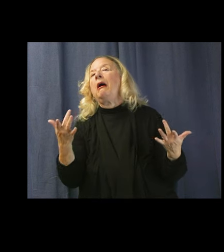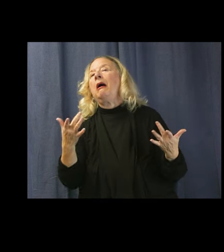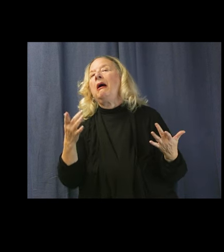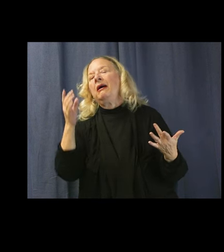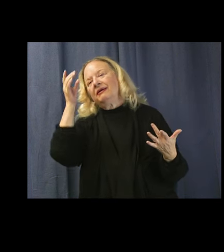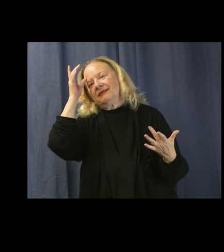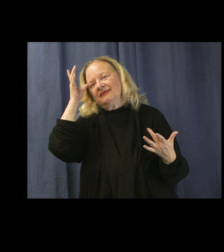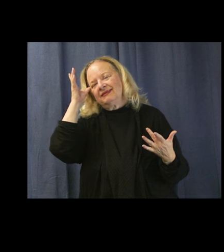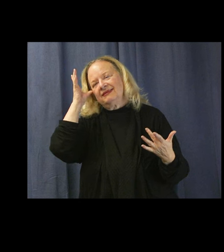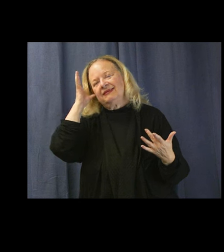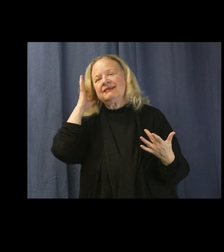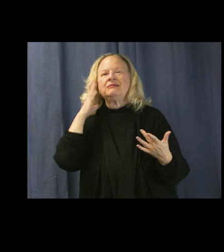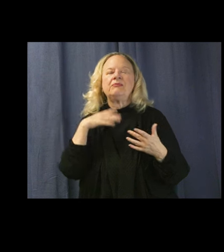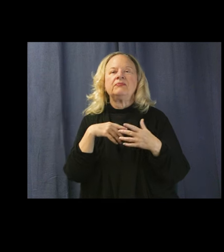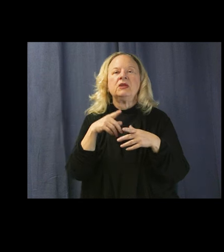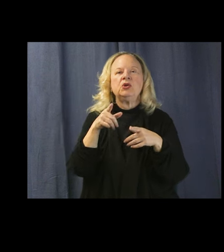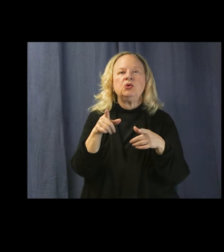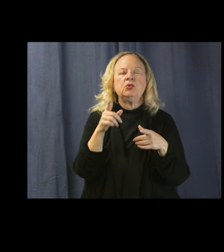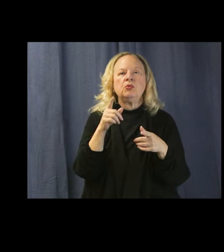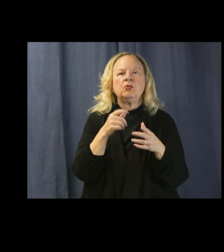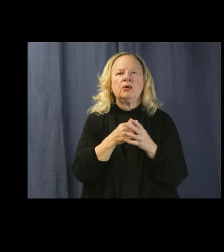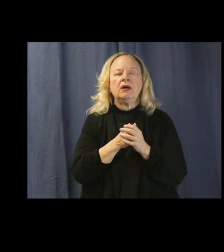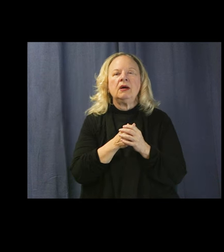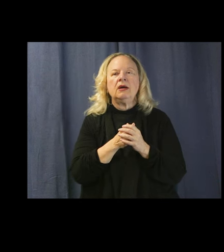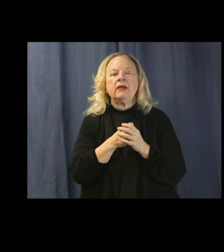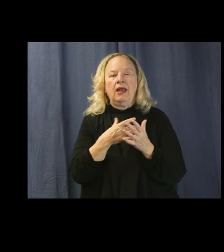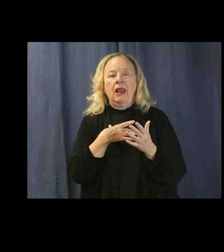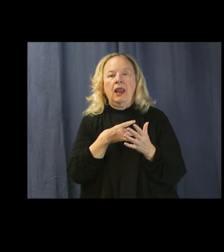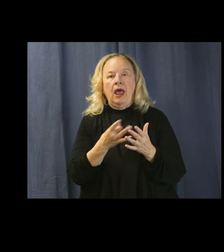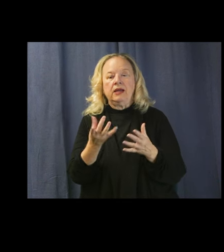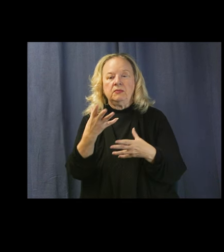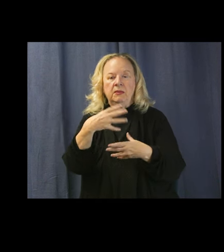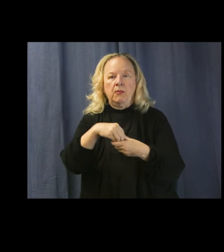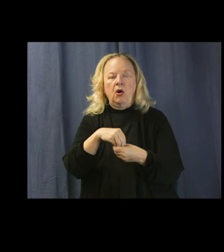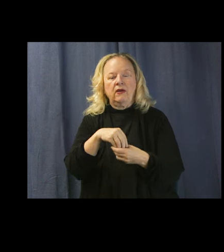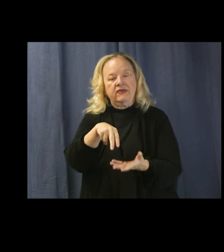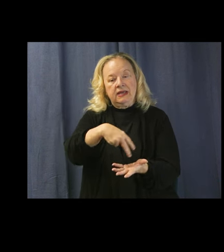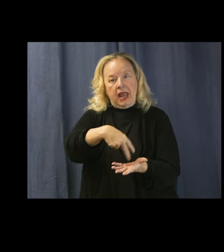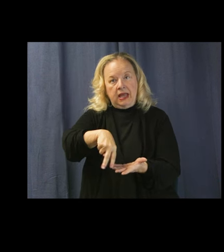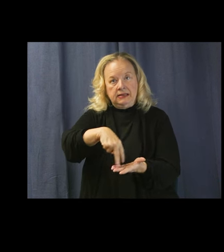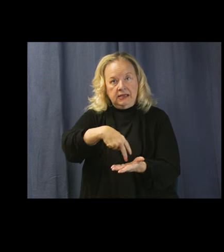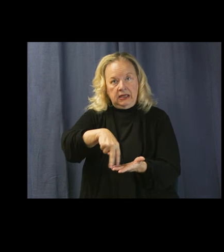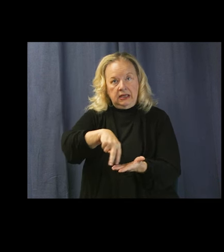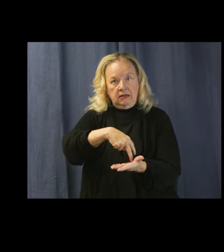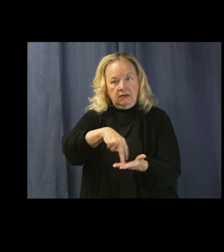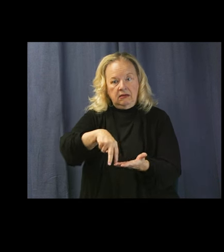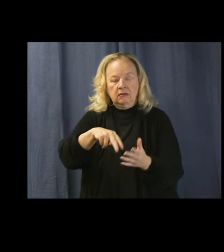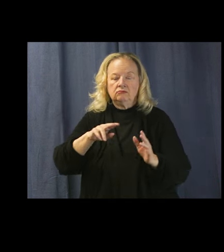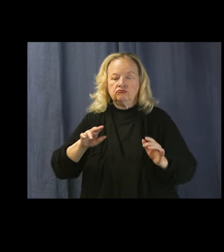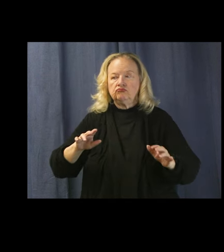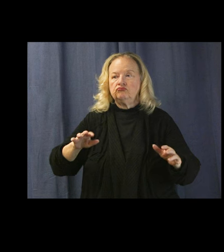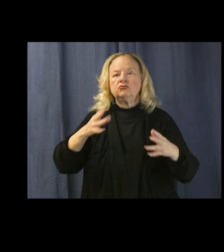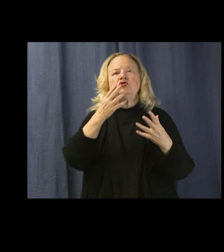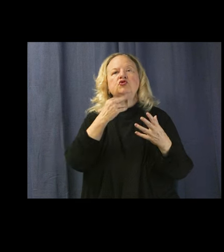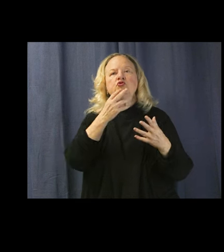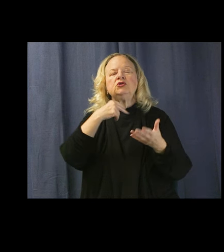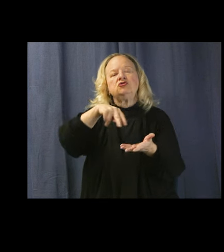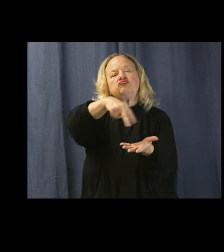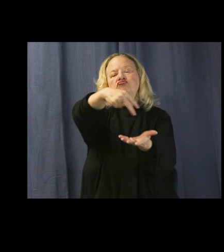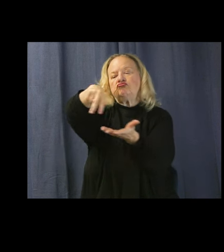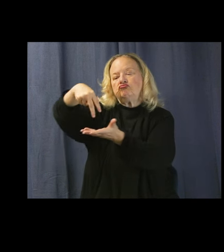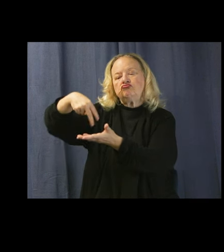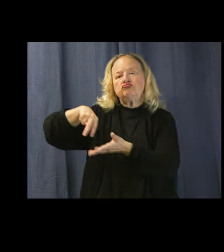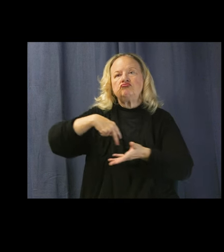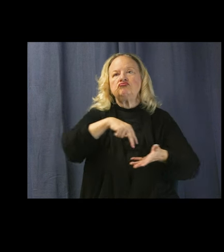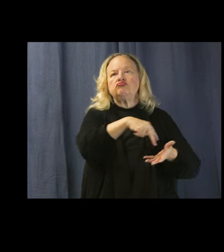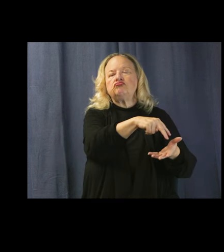Now, those of you that like to be part of like the dancing that goes on here or would like to, Many of you that have been